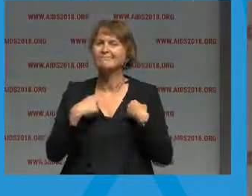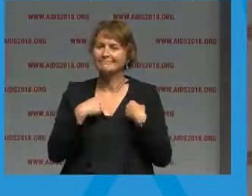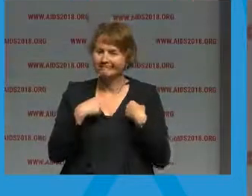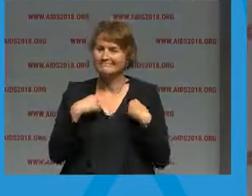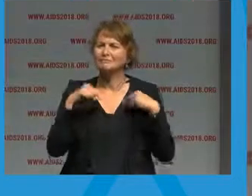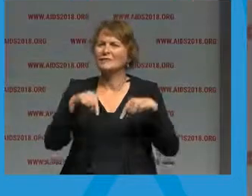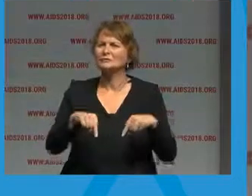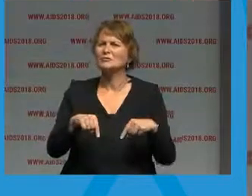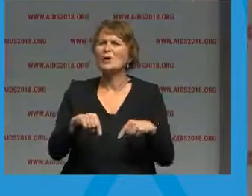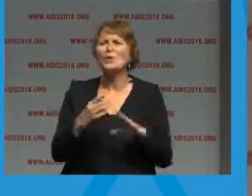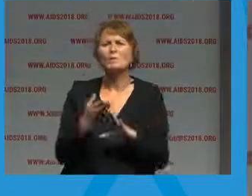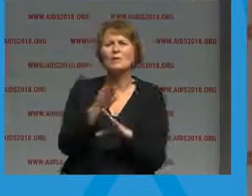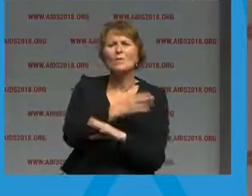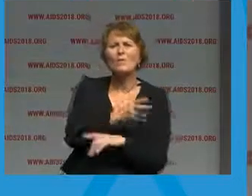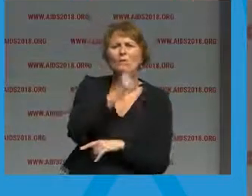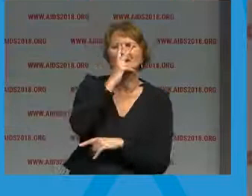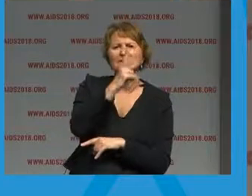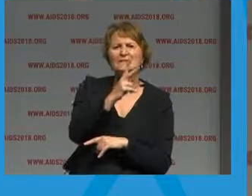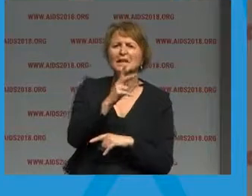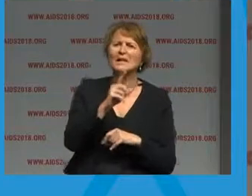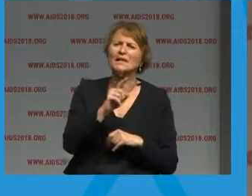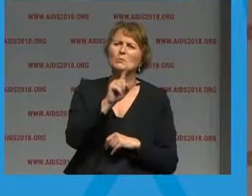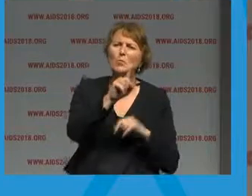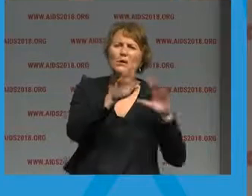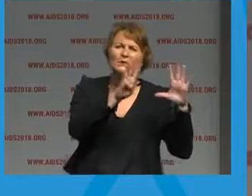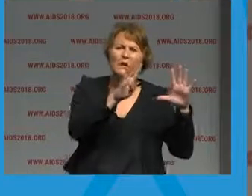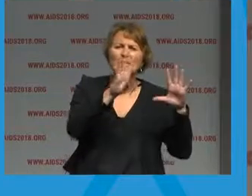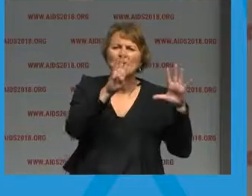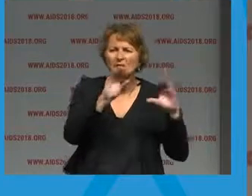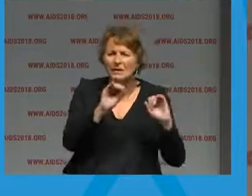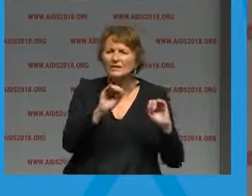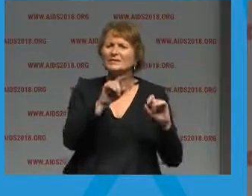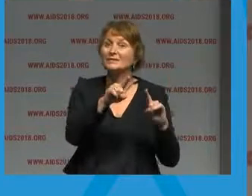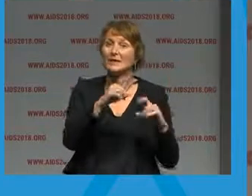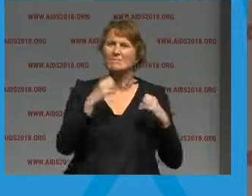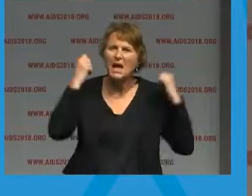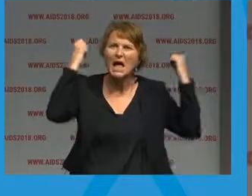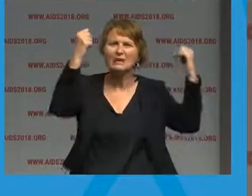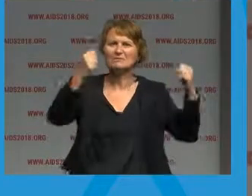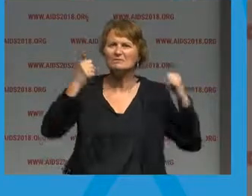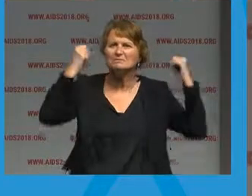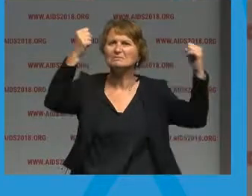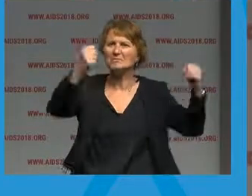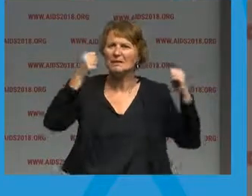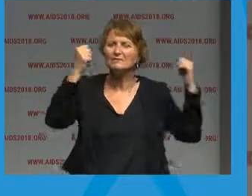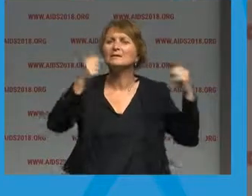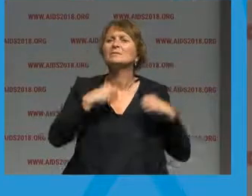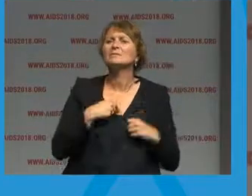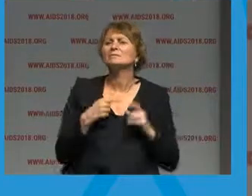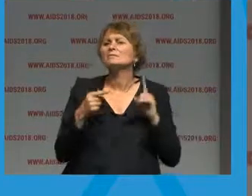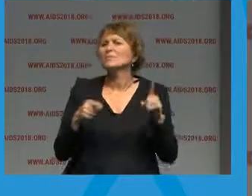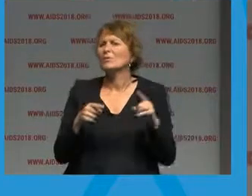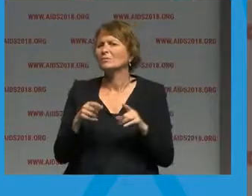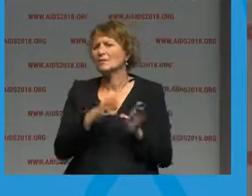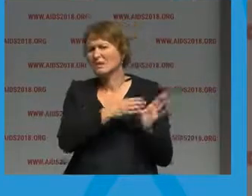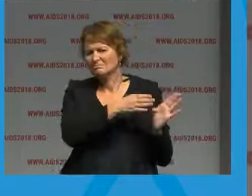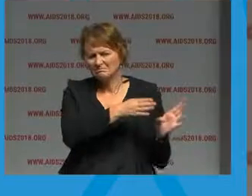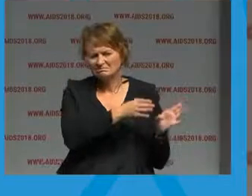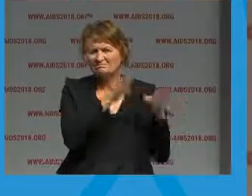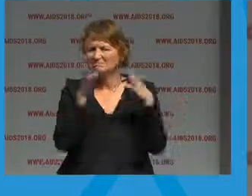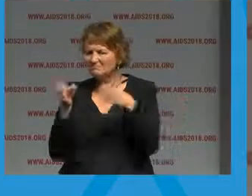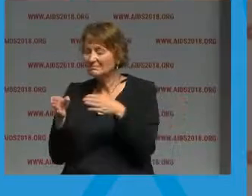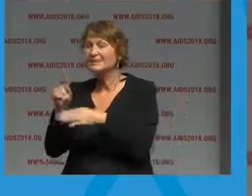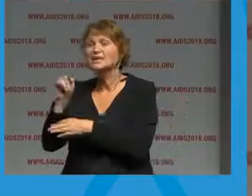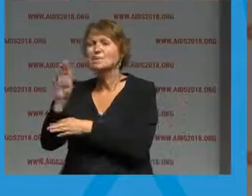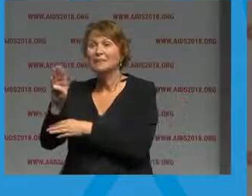of activism that we saw in the 90s and early aughts, marshal those on behalf of tuberculosis,